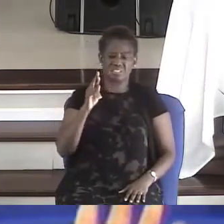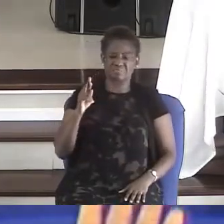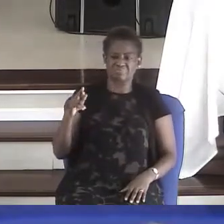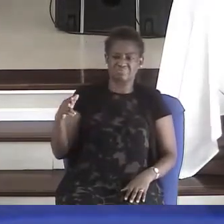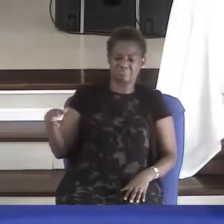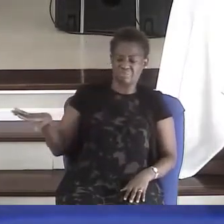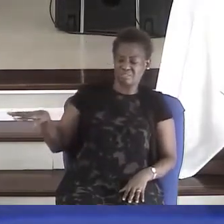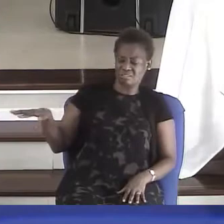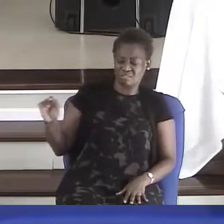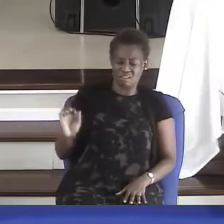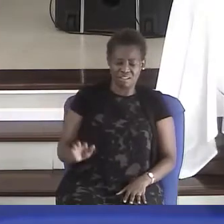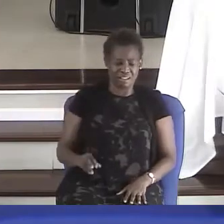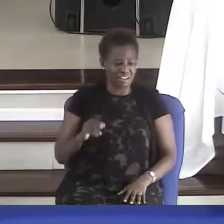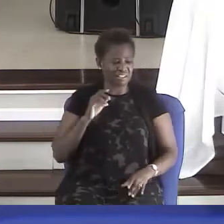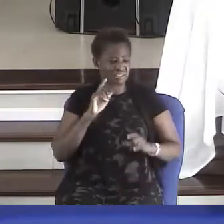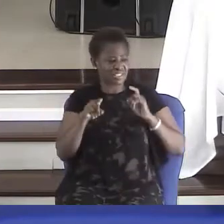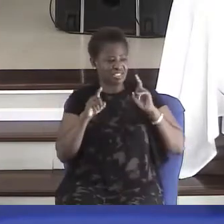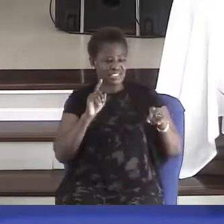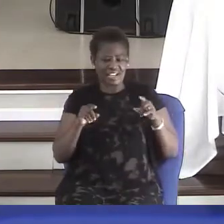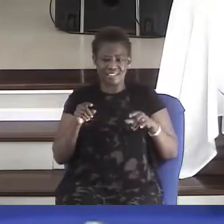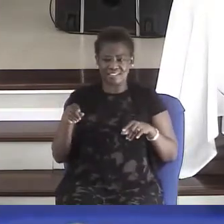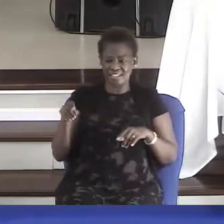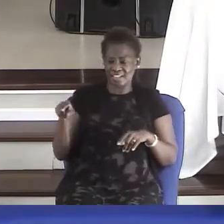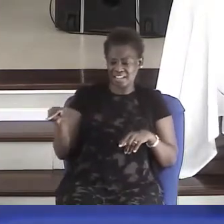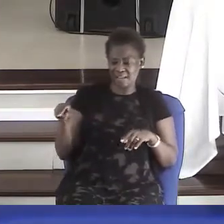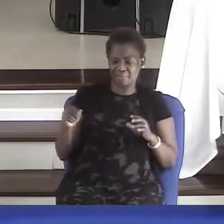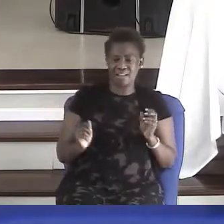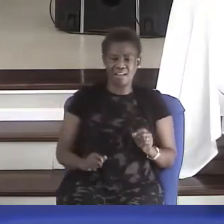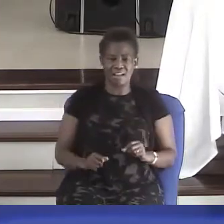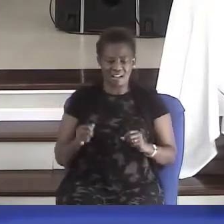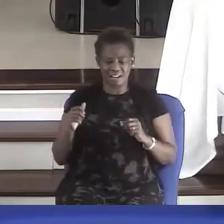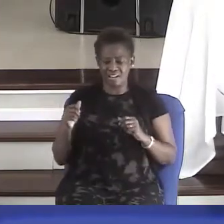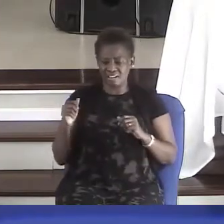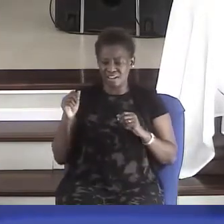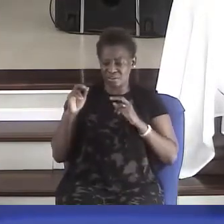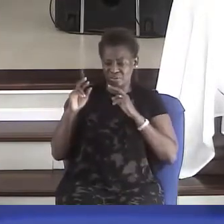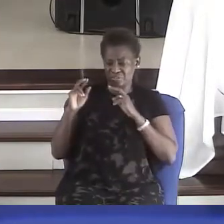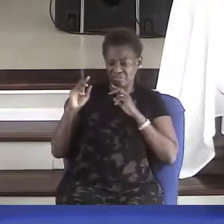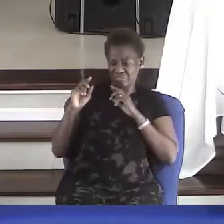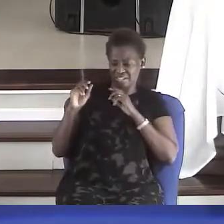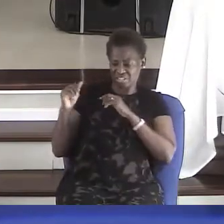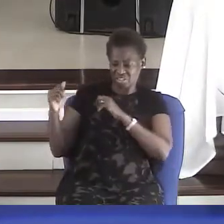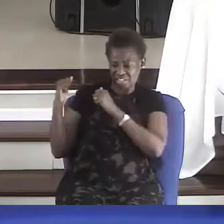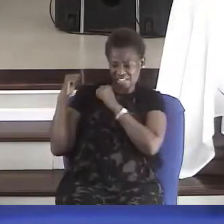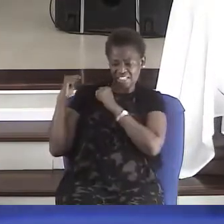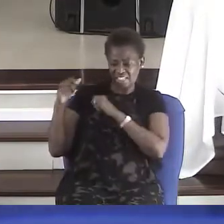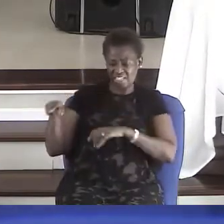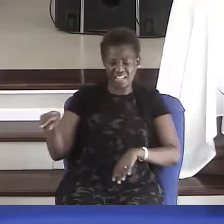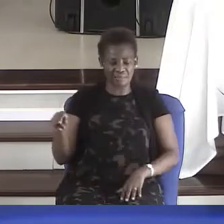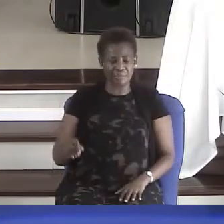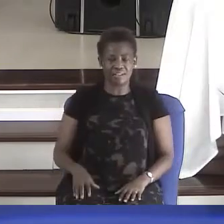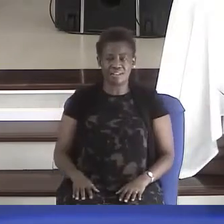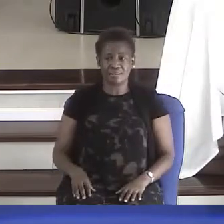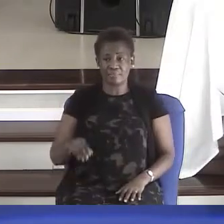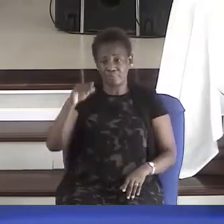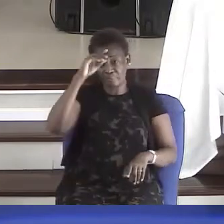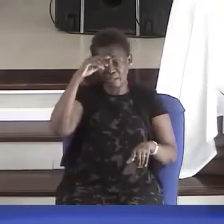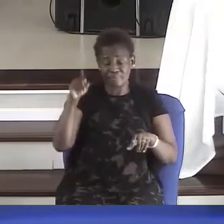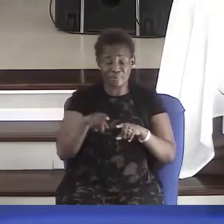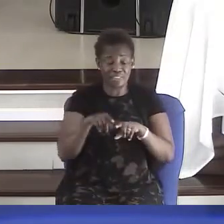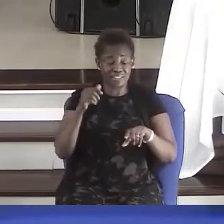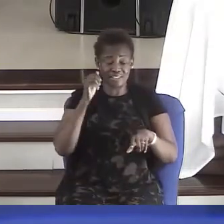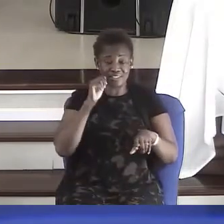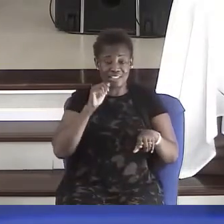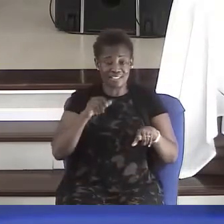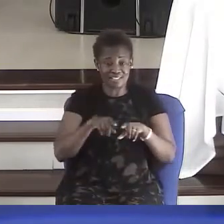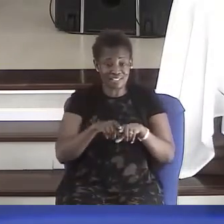criticizing him, and you name it, rejecting him, and he became a mocker, and you name it. But brothers and sisters, he was a mouthpiece